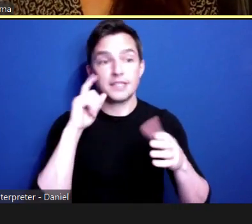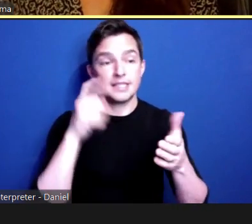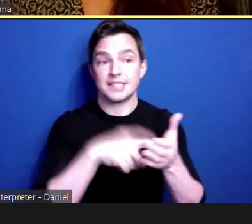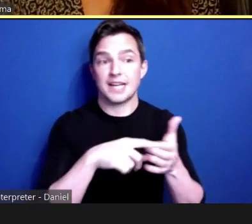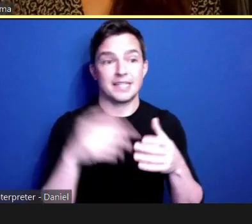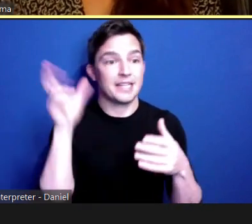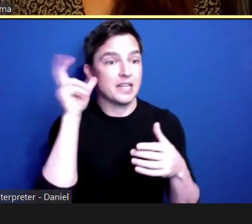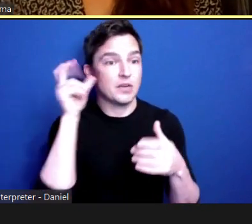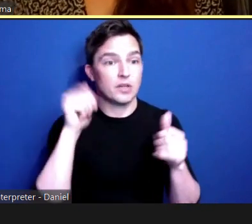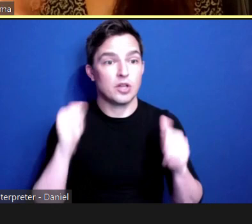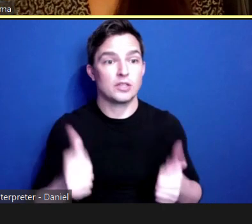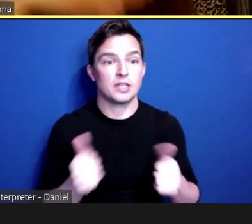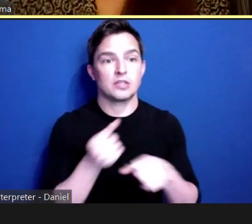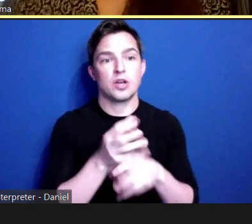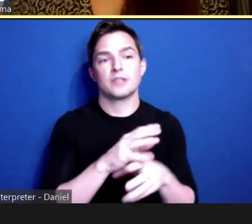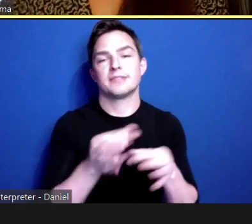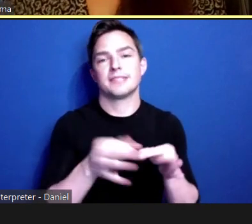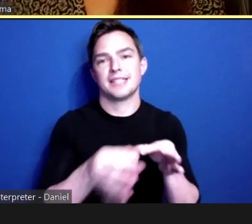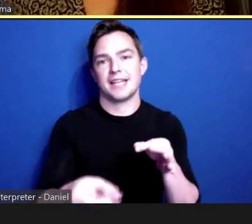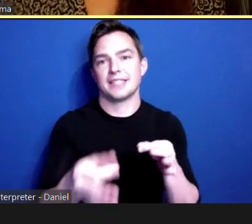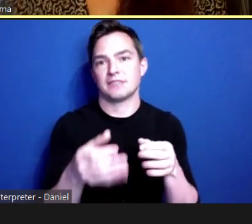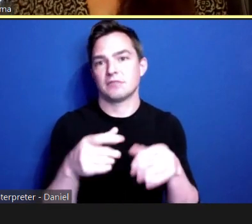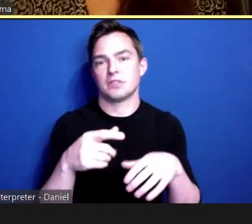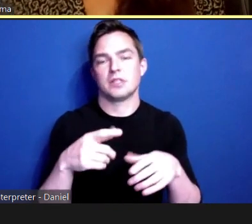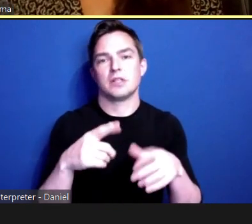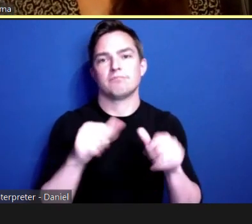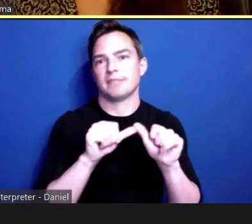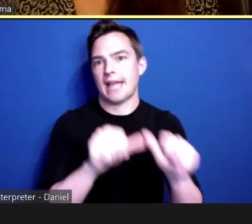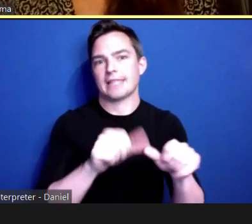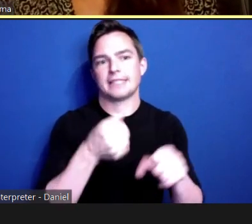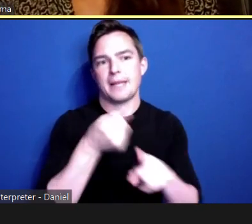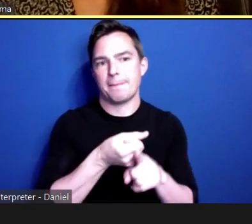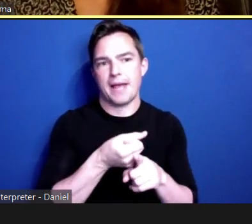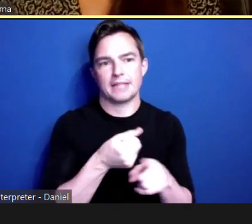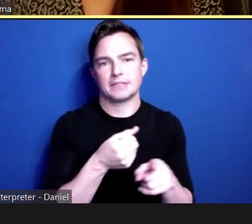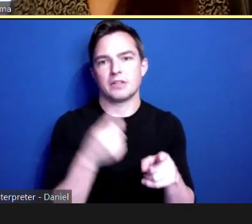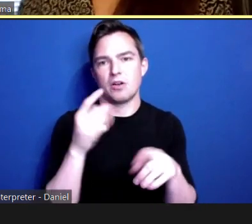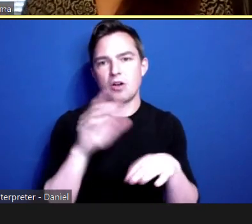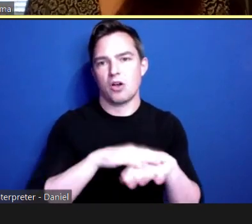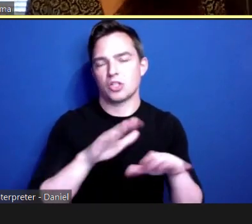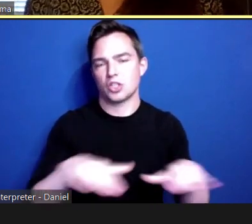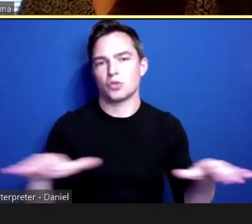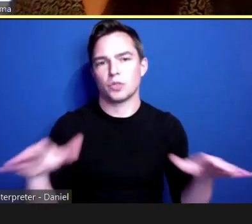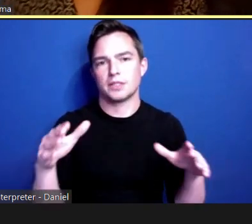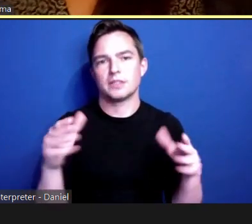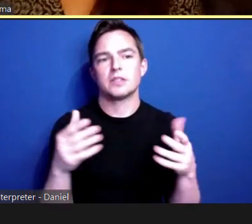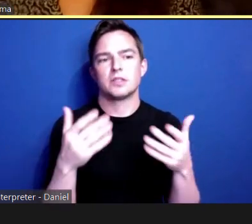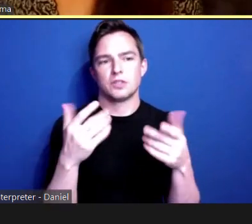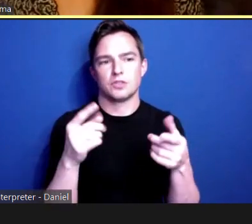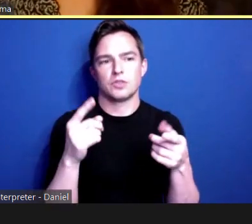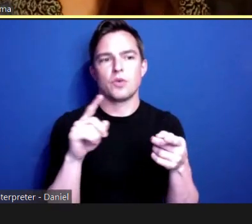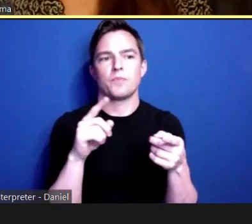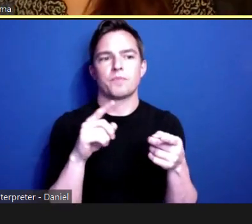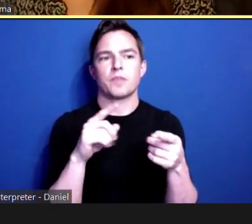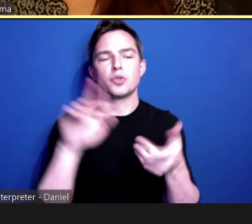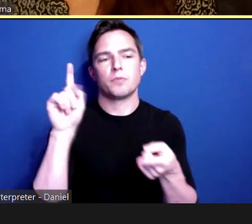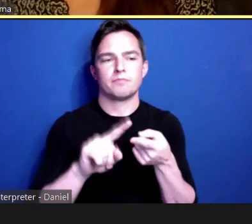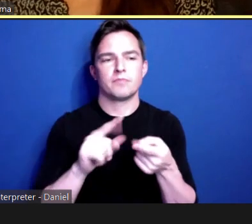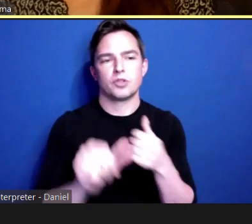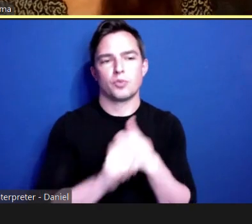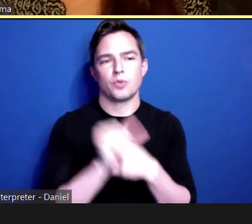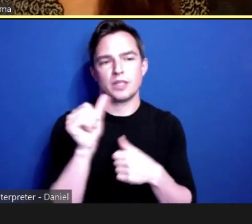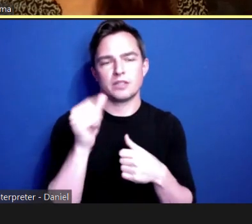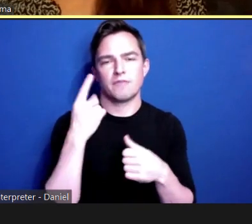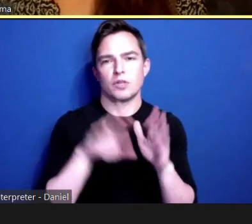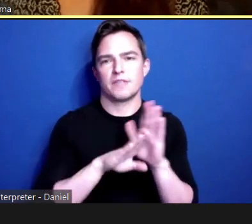developmental effects that could have lasting impacts on the children. So to minimize the risk for